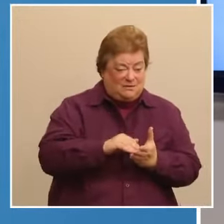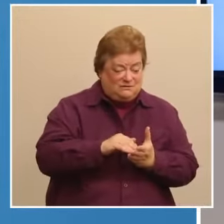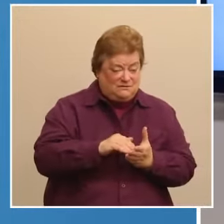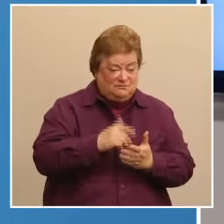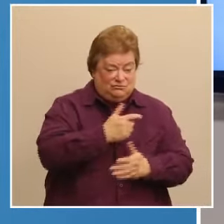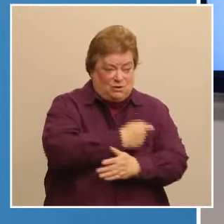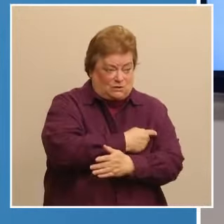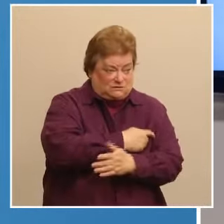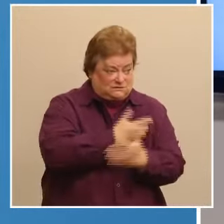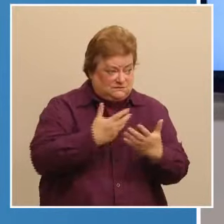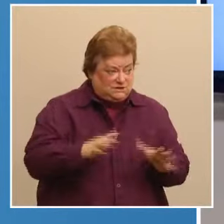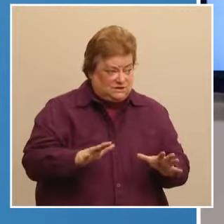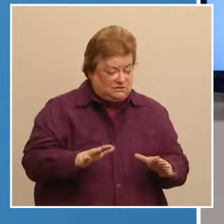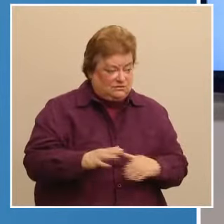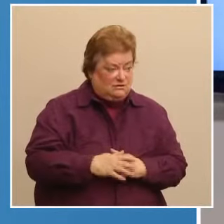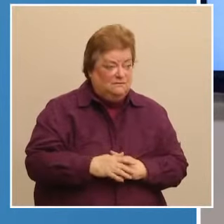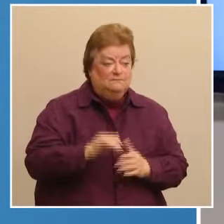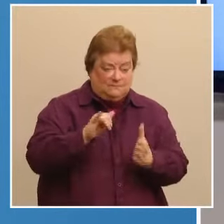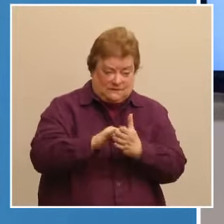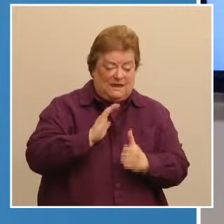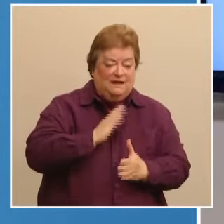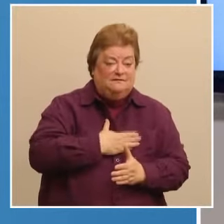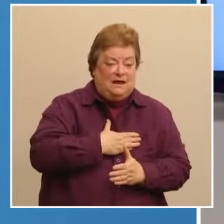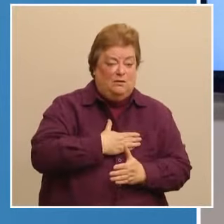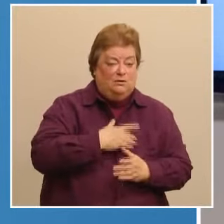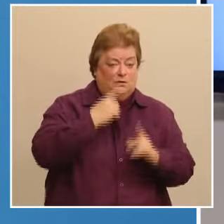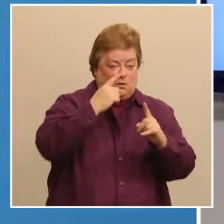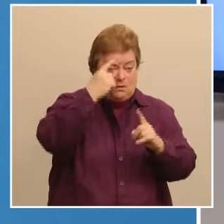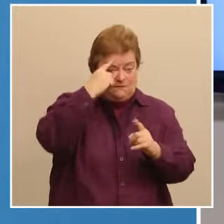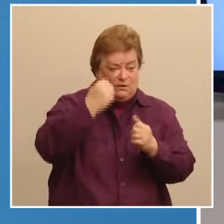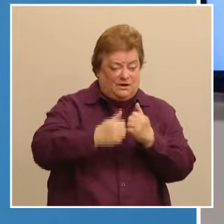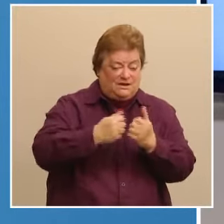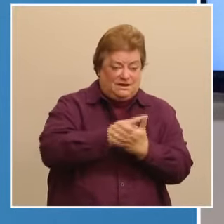week? Yes, that's our goal.